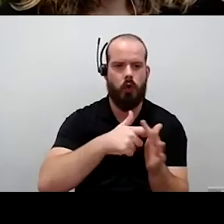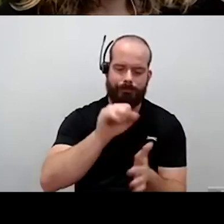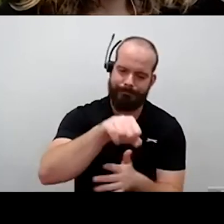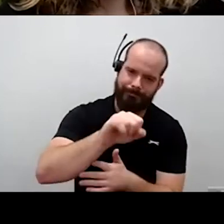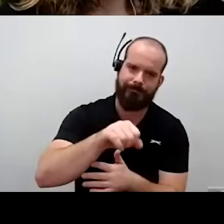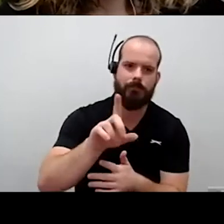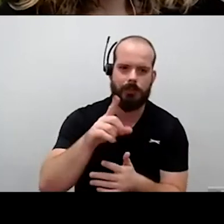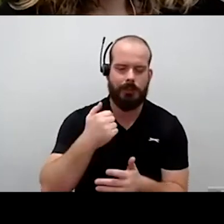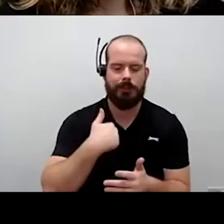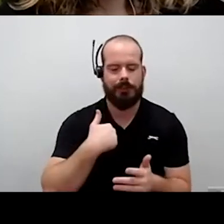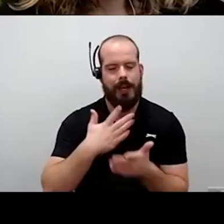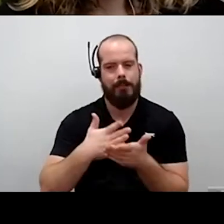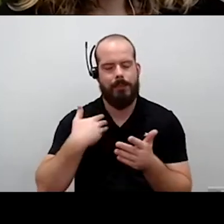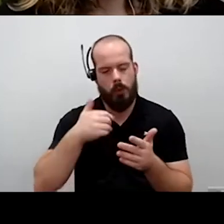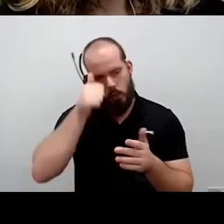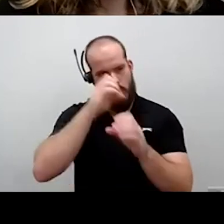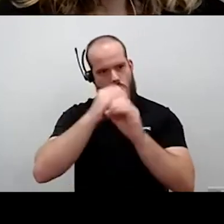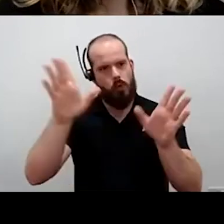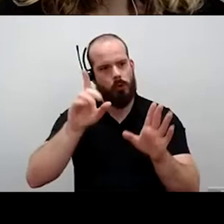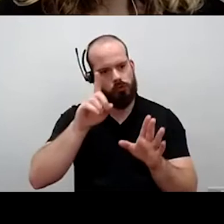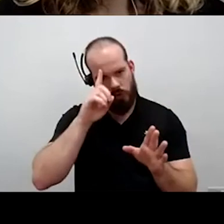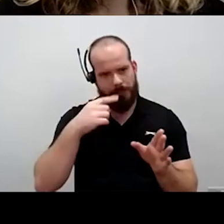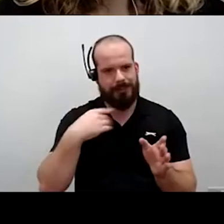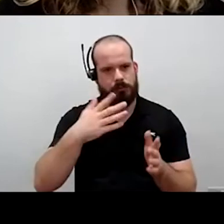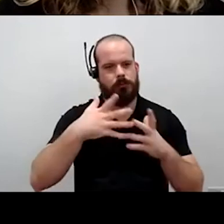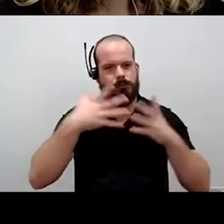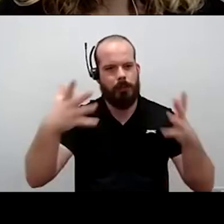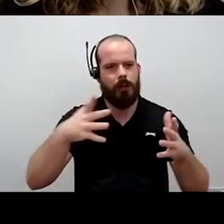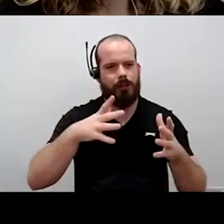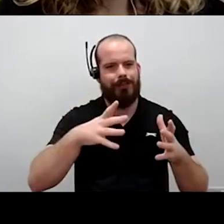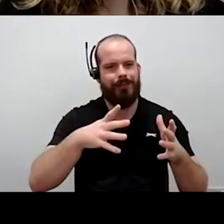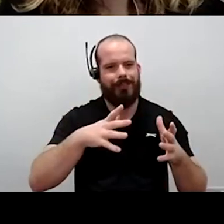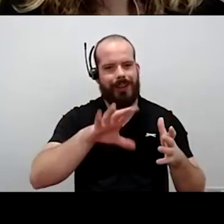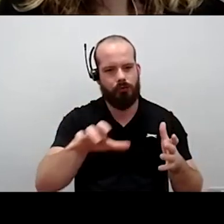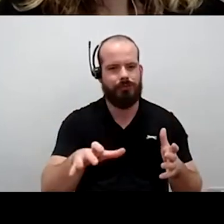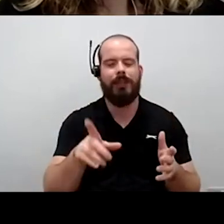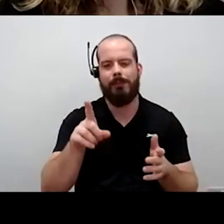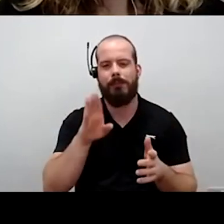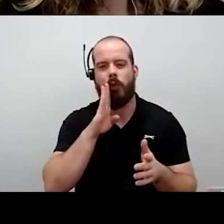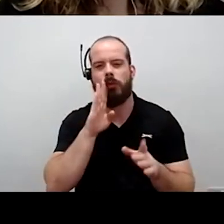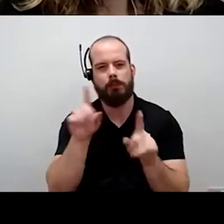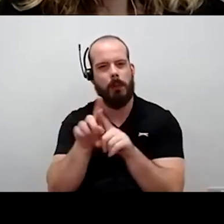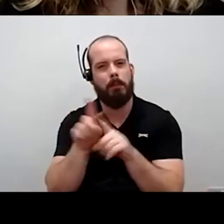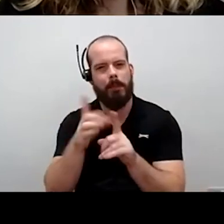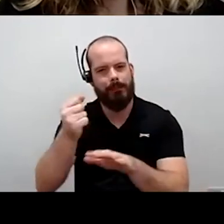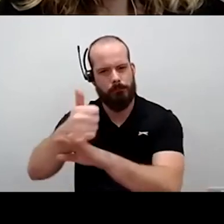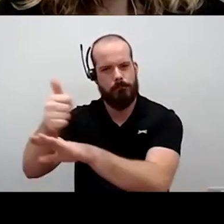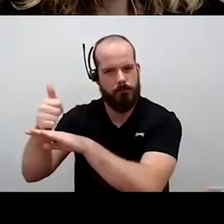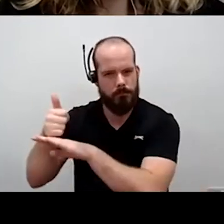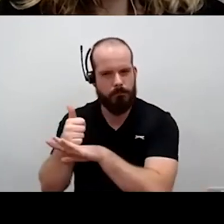my bias of looking at larger countries and larger industry. Belgium is another case. Dirk, you jump in